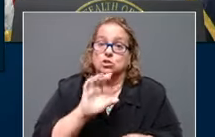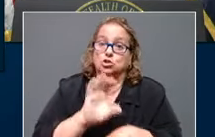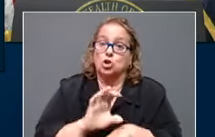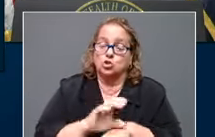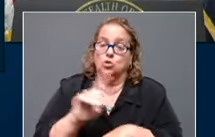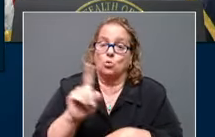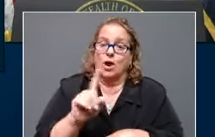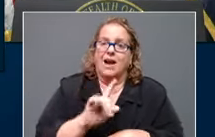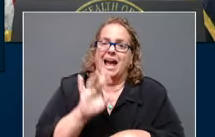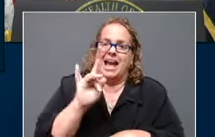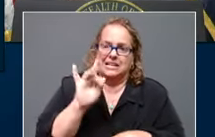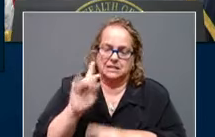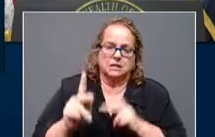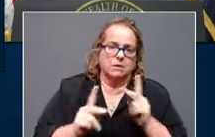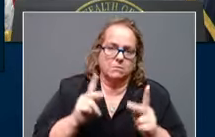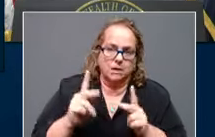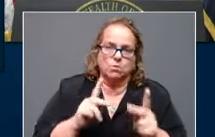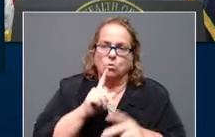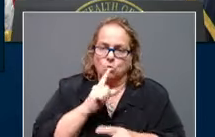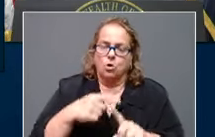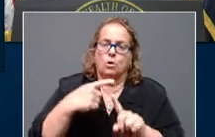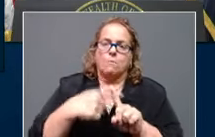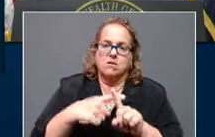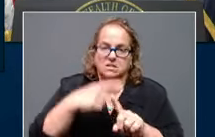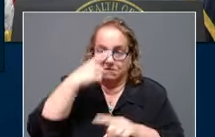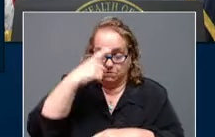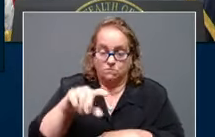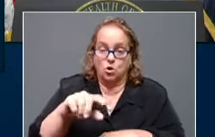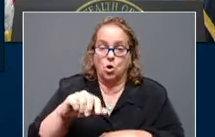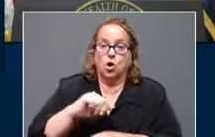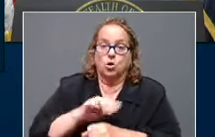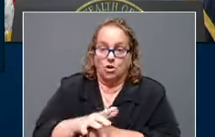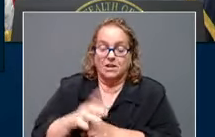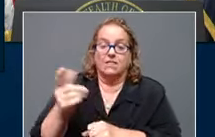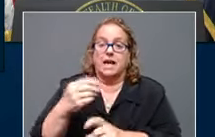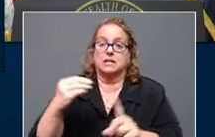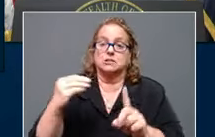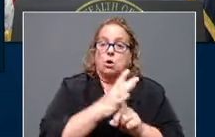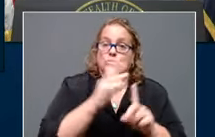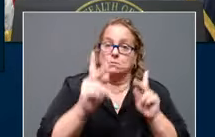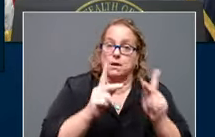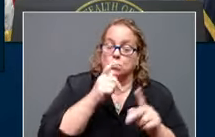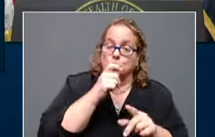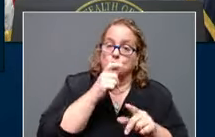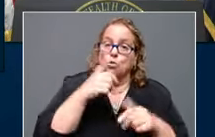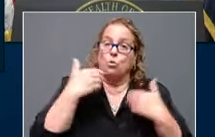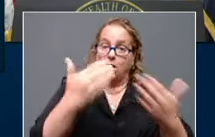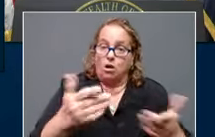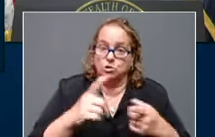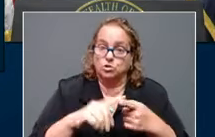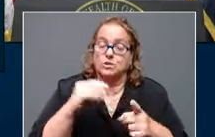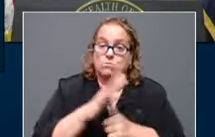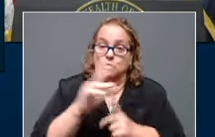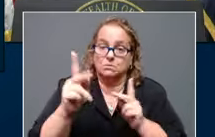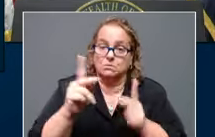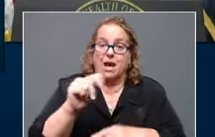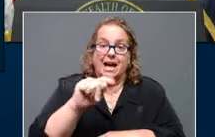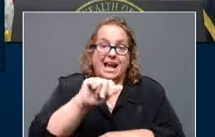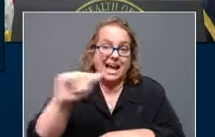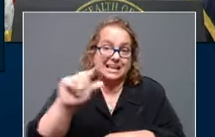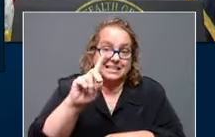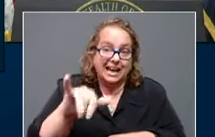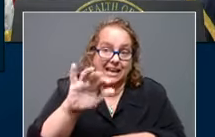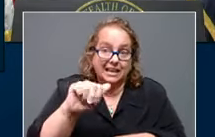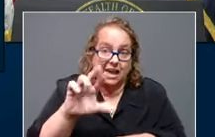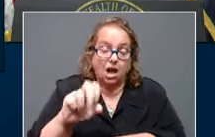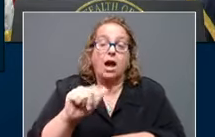at a factory. So we had one venue. In this case, it was a church. Doesn't make a difference. Could be a community